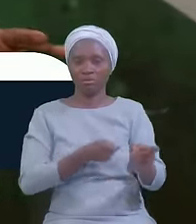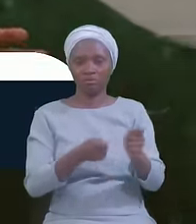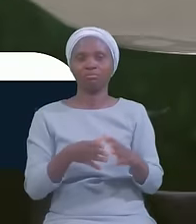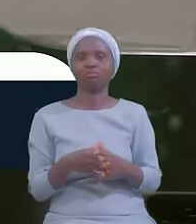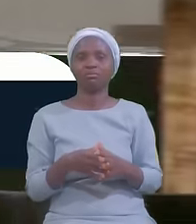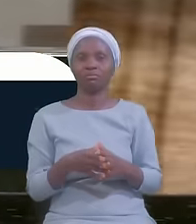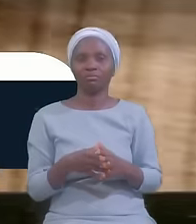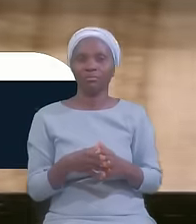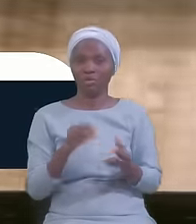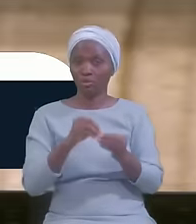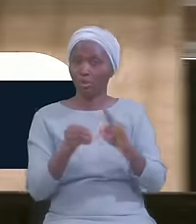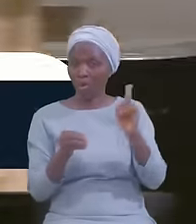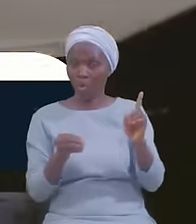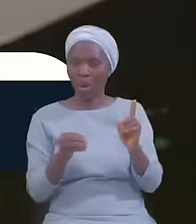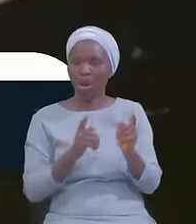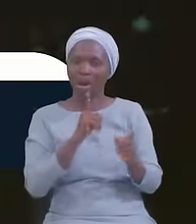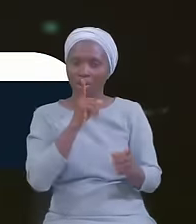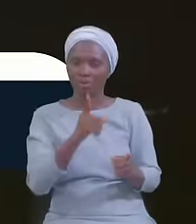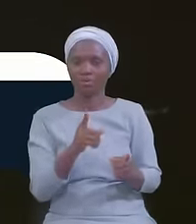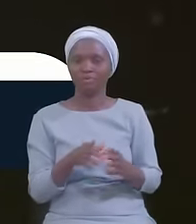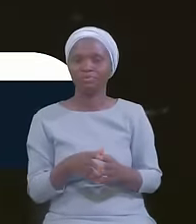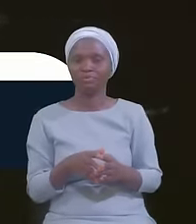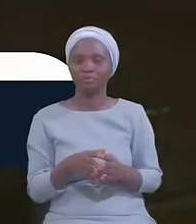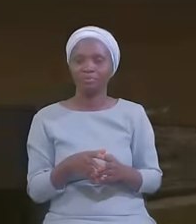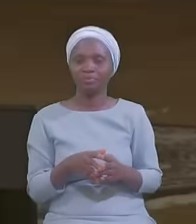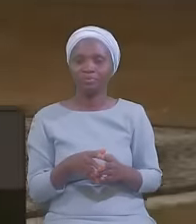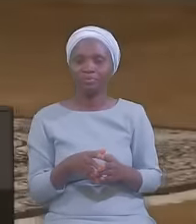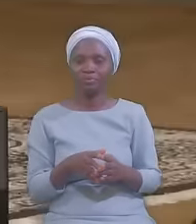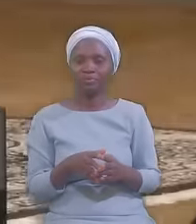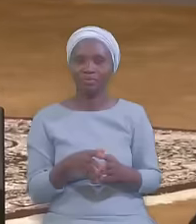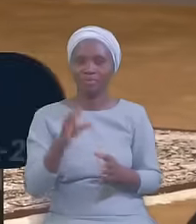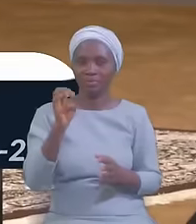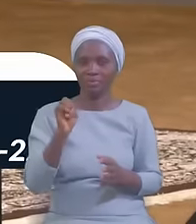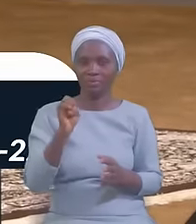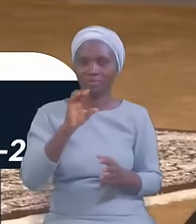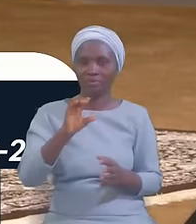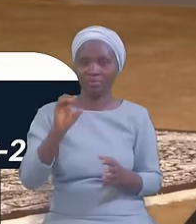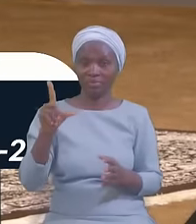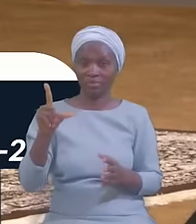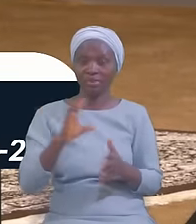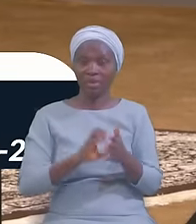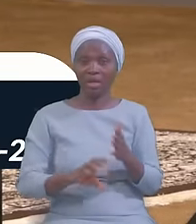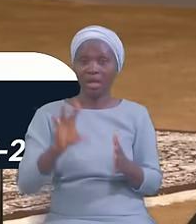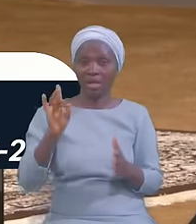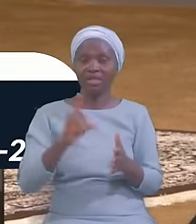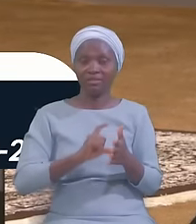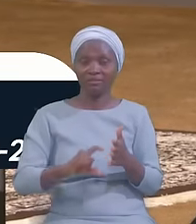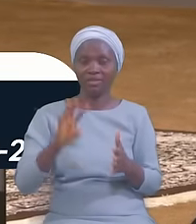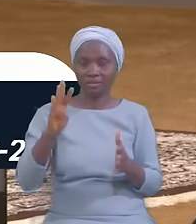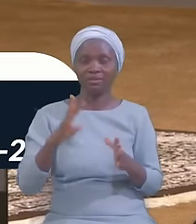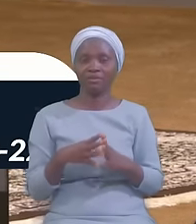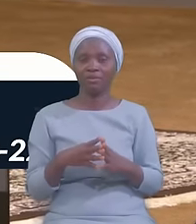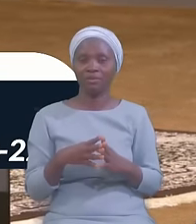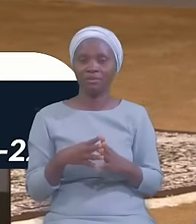Assuring word of power. In Ecclesiastes chapter 8 verse 4. Ecclesiastes chapter 8 verse 4. When